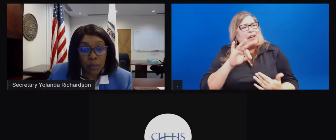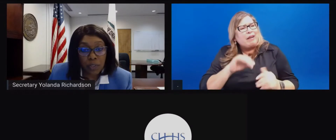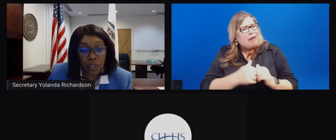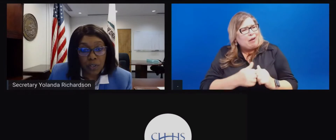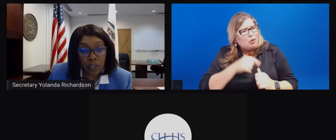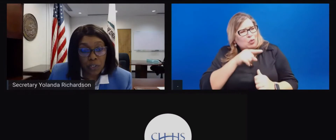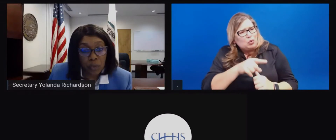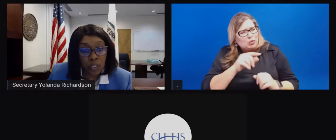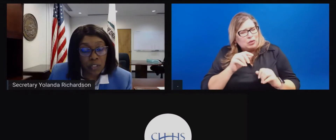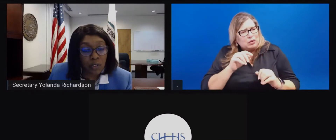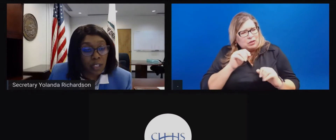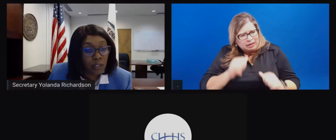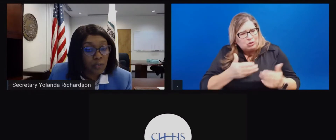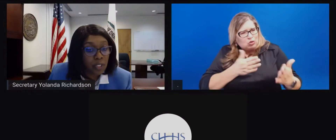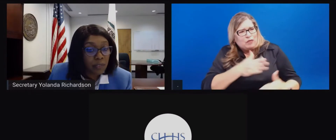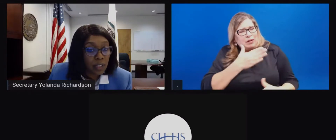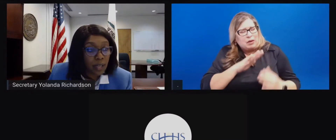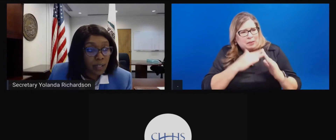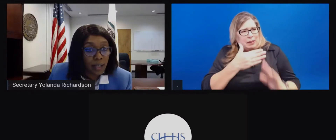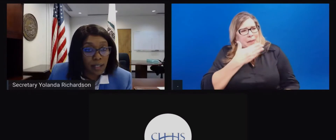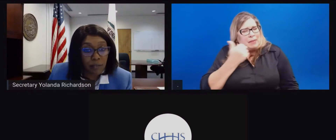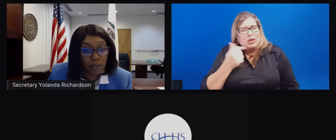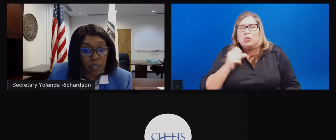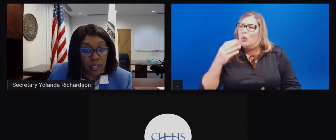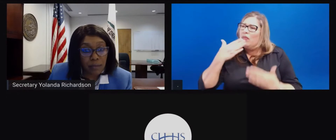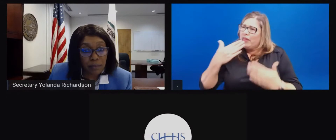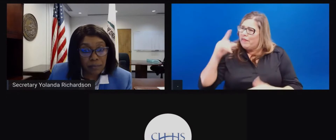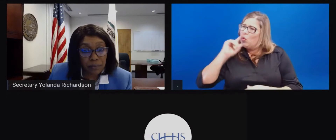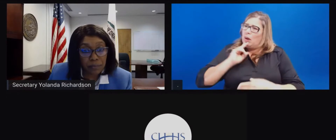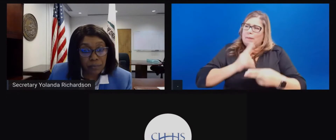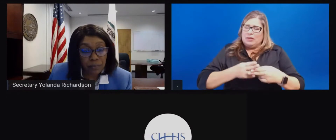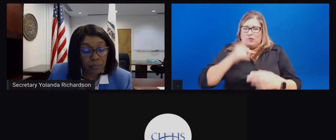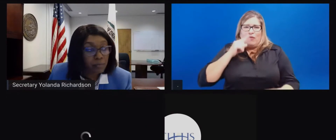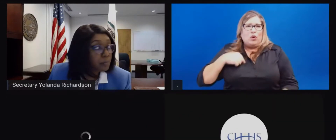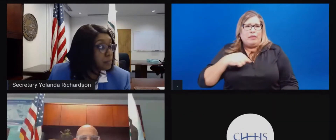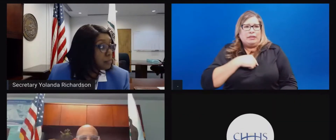they're going to be able to serve their community. So thank you for definitely highlighting that for us.